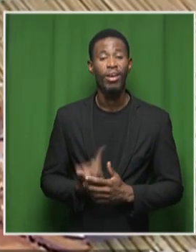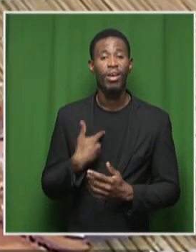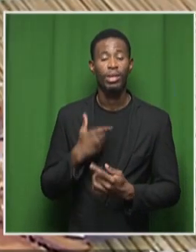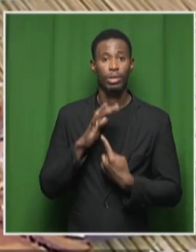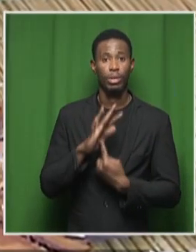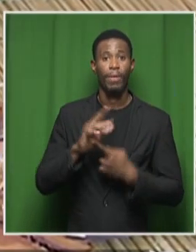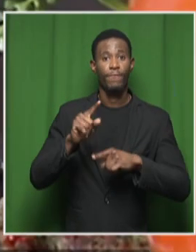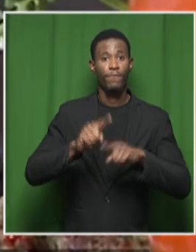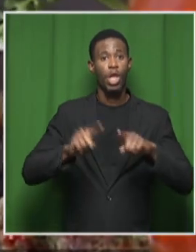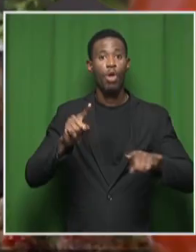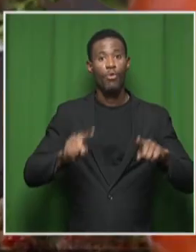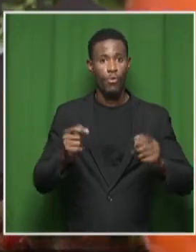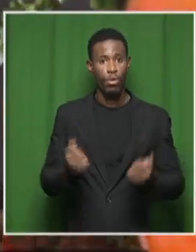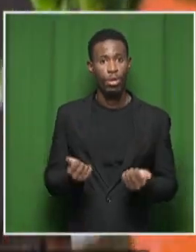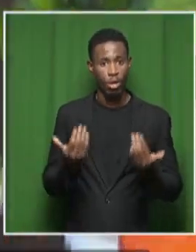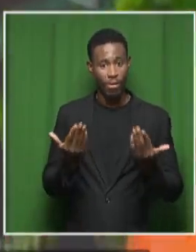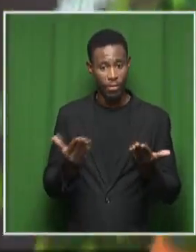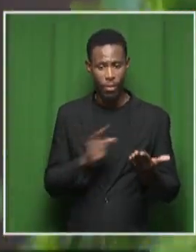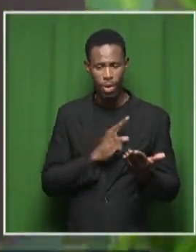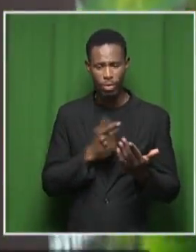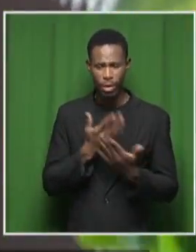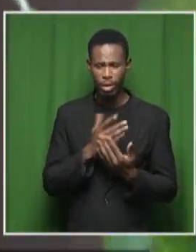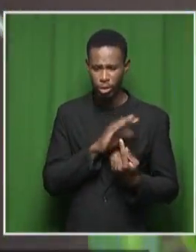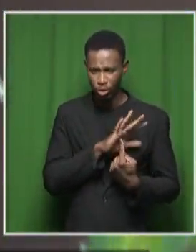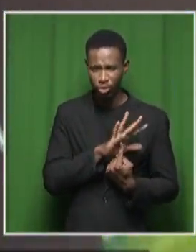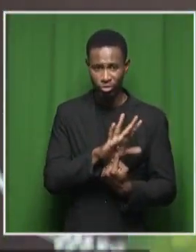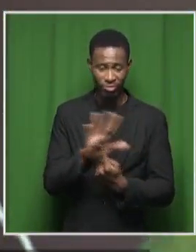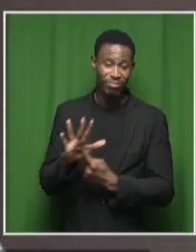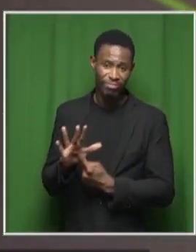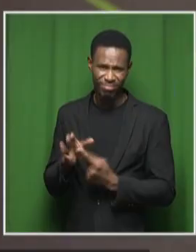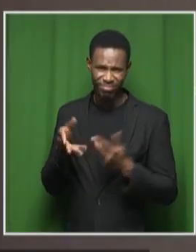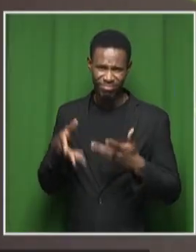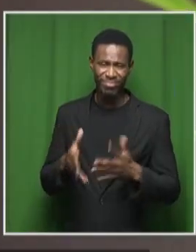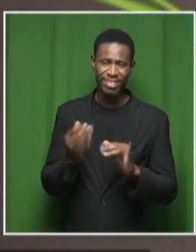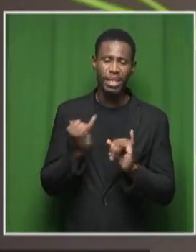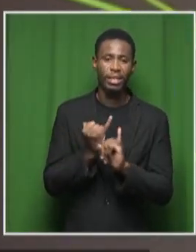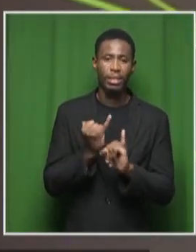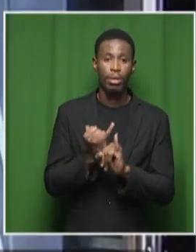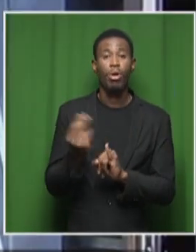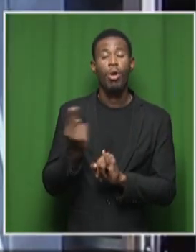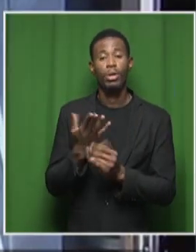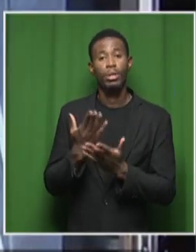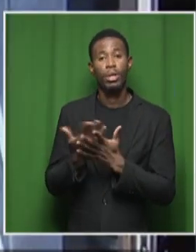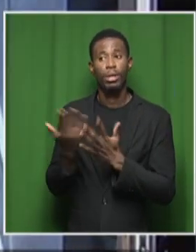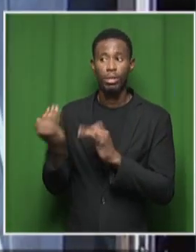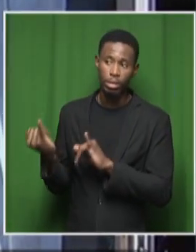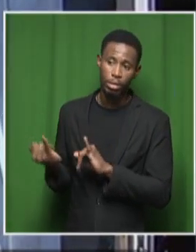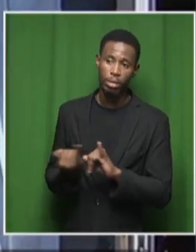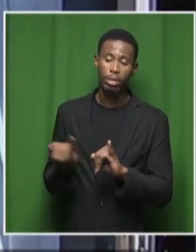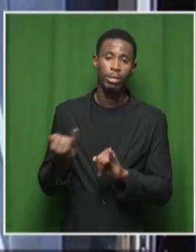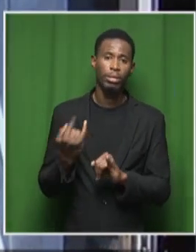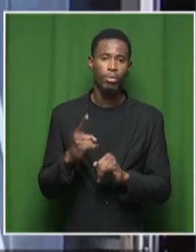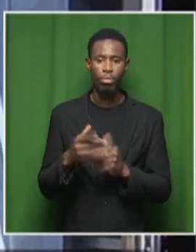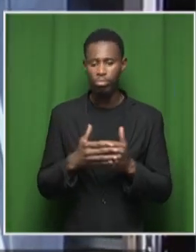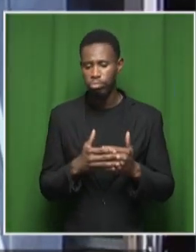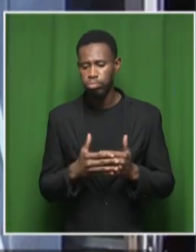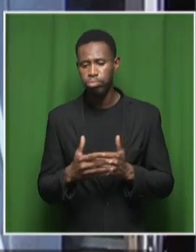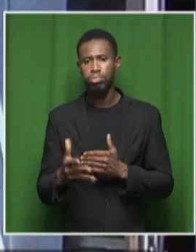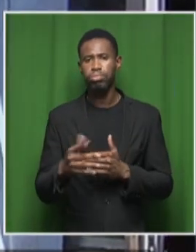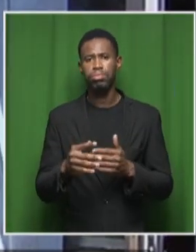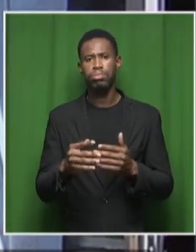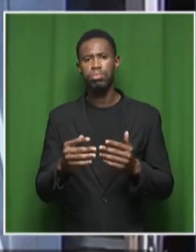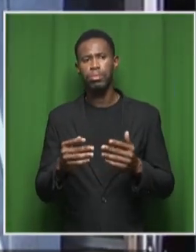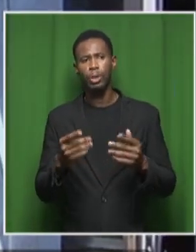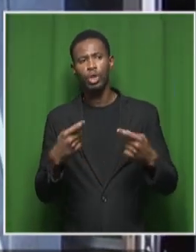various offerings that we can showcase in the industry and can introduce into the mainstream